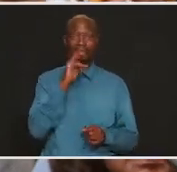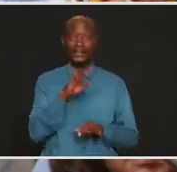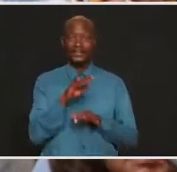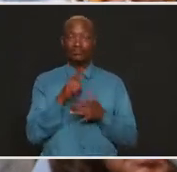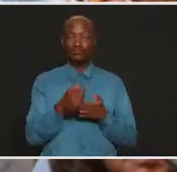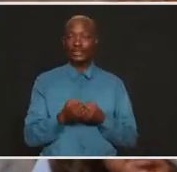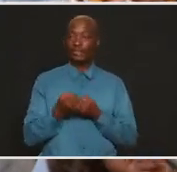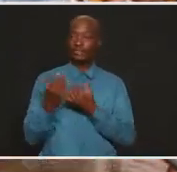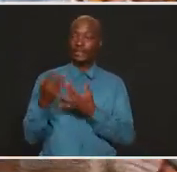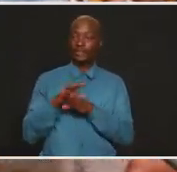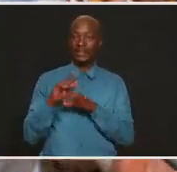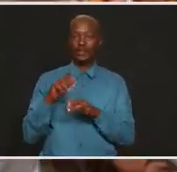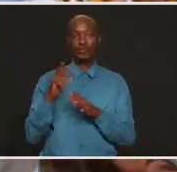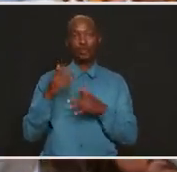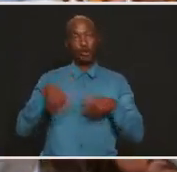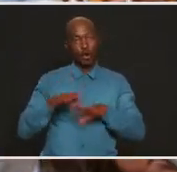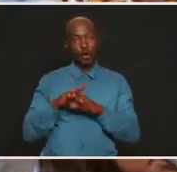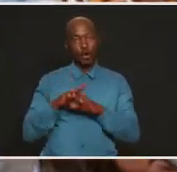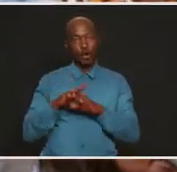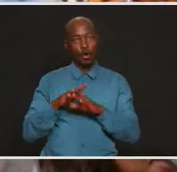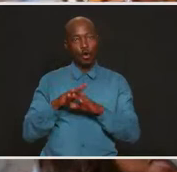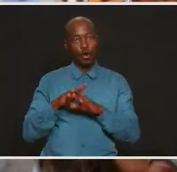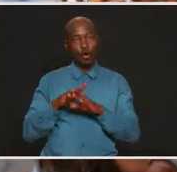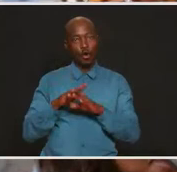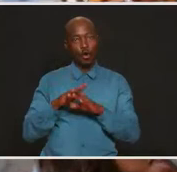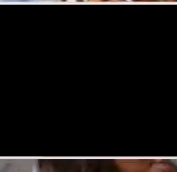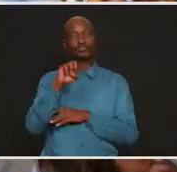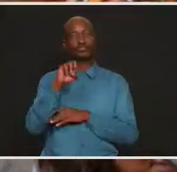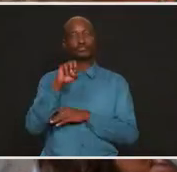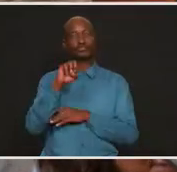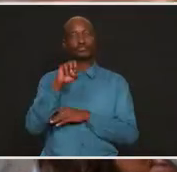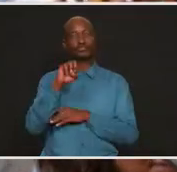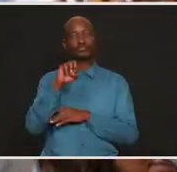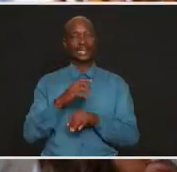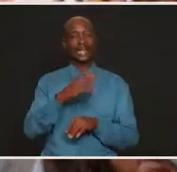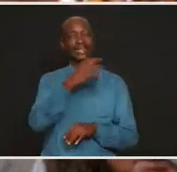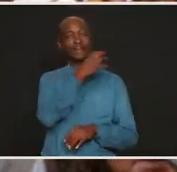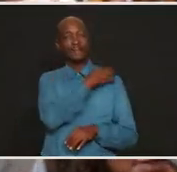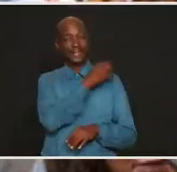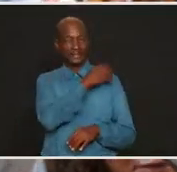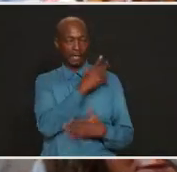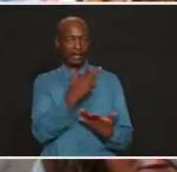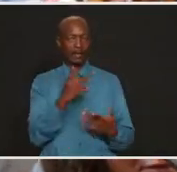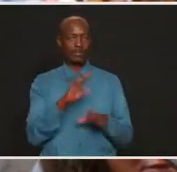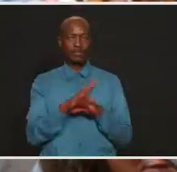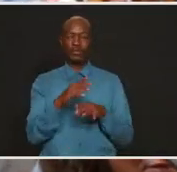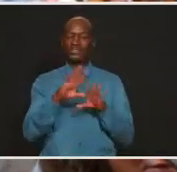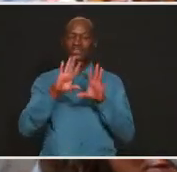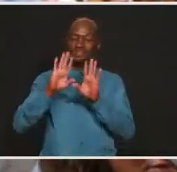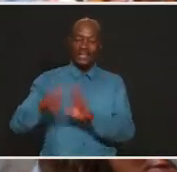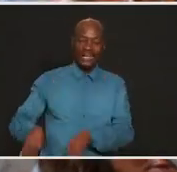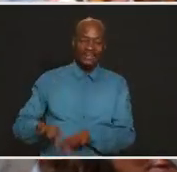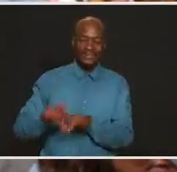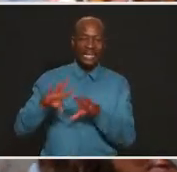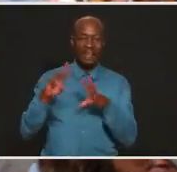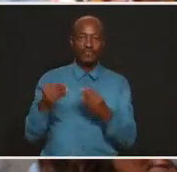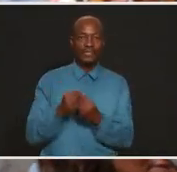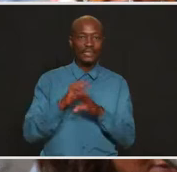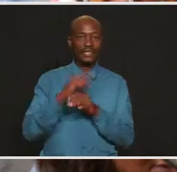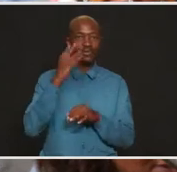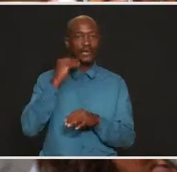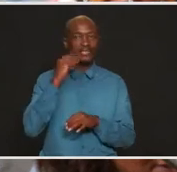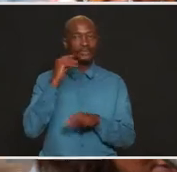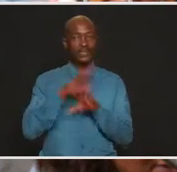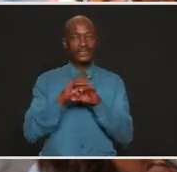rights to the hod and the minister which nullifies anything else that the experienced